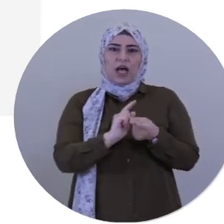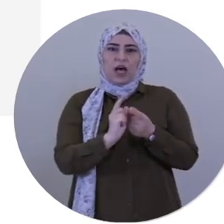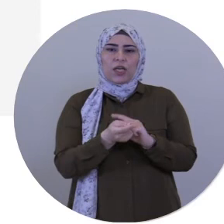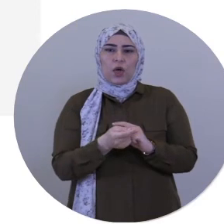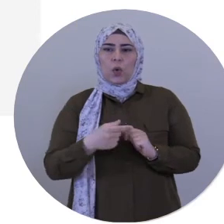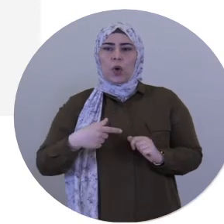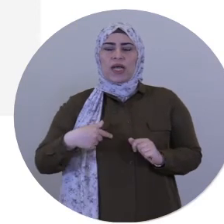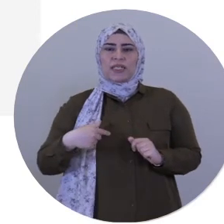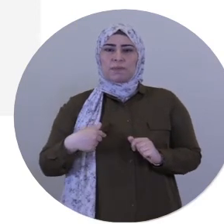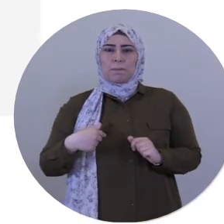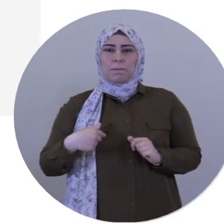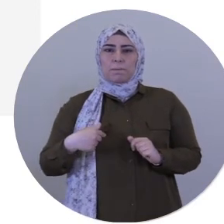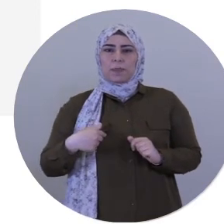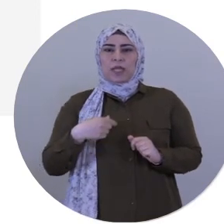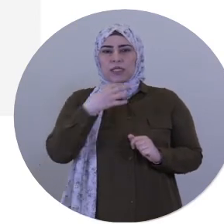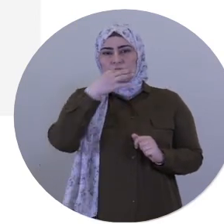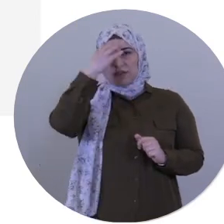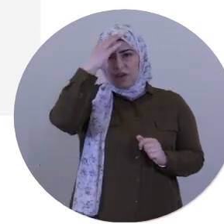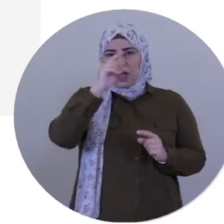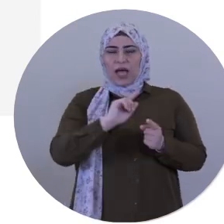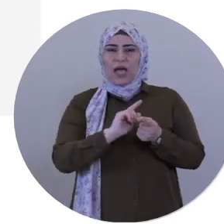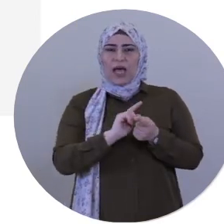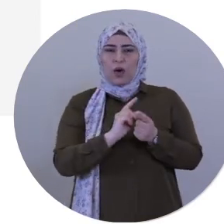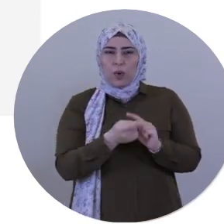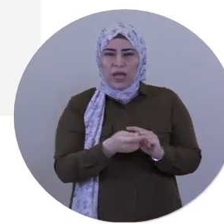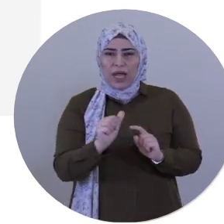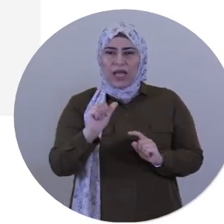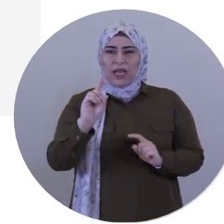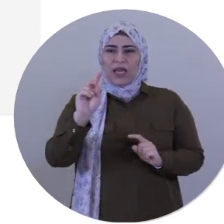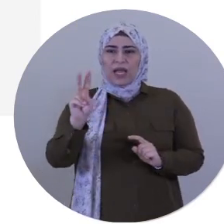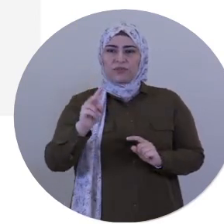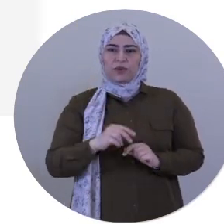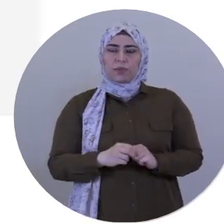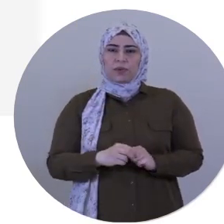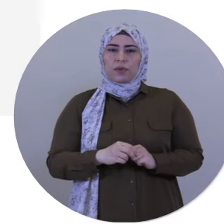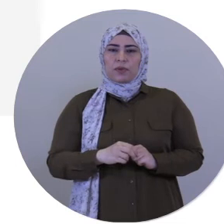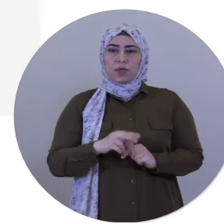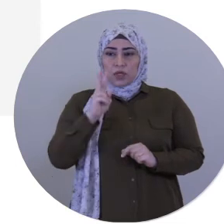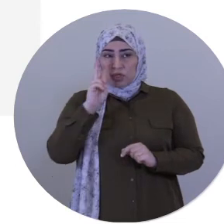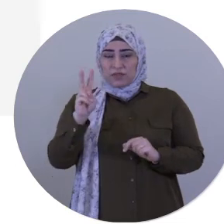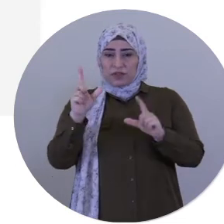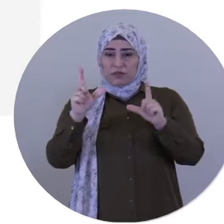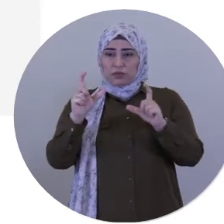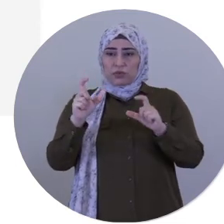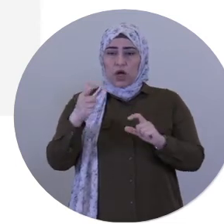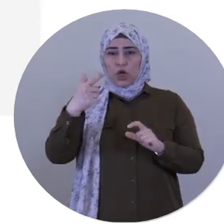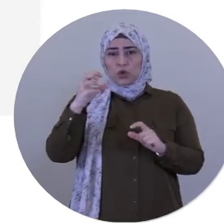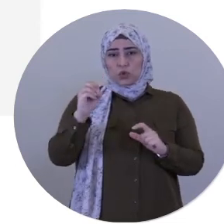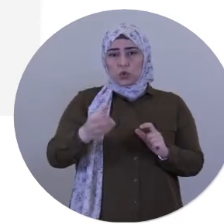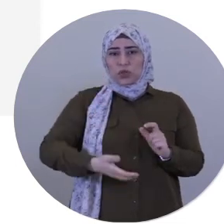adjective into adverb. For example, other animals adapt themselves to the weather in order to